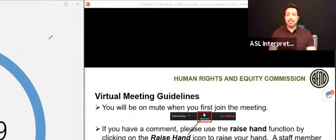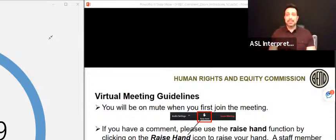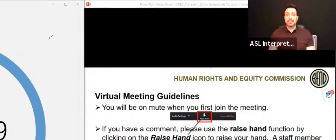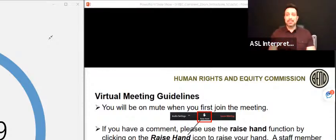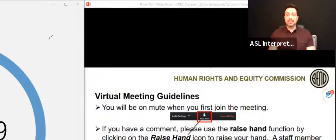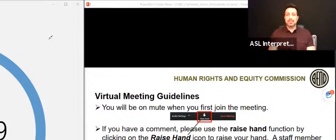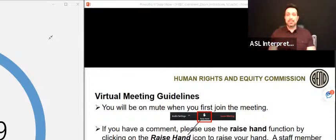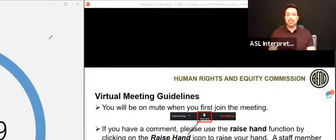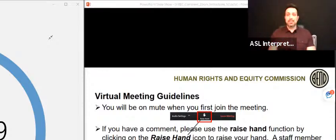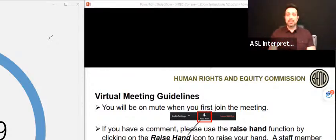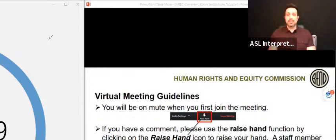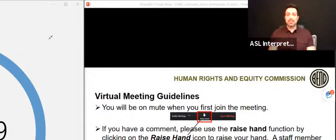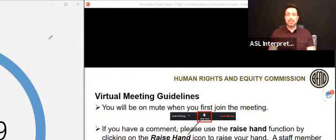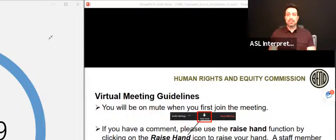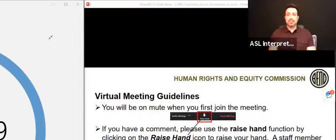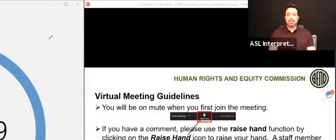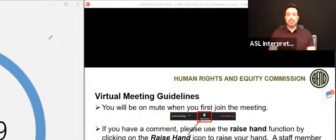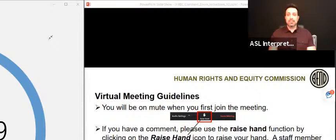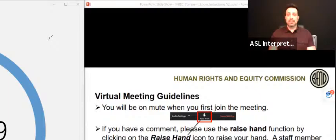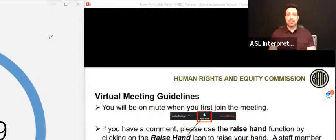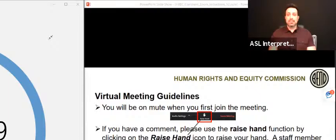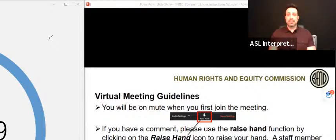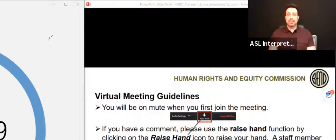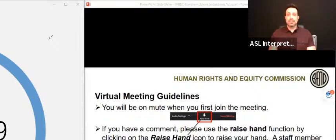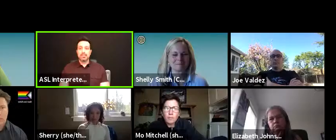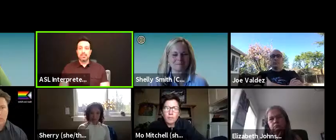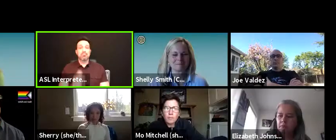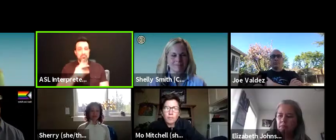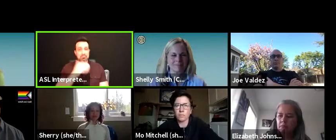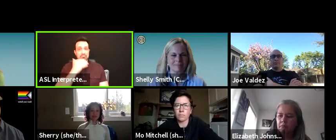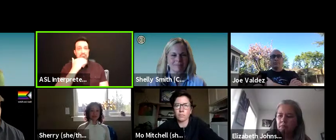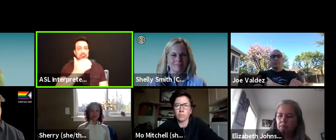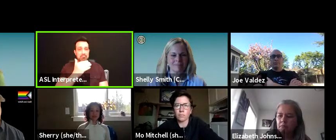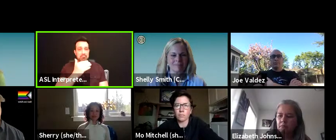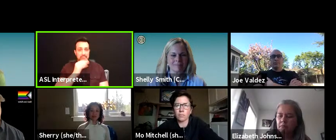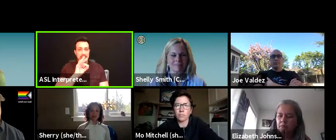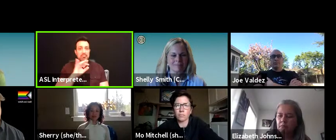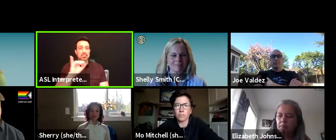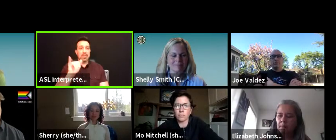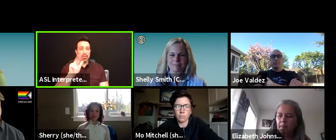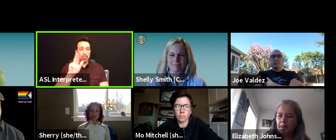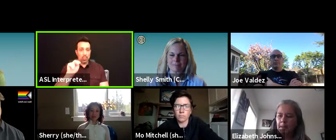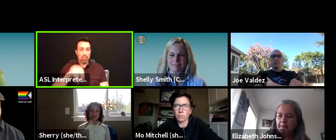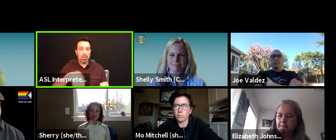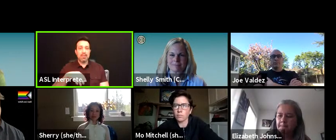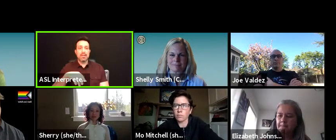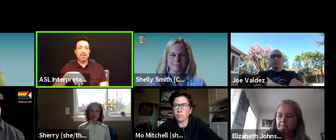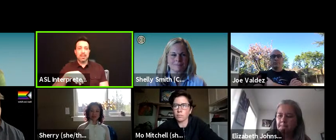All right. Thank you for that. Thank you, Juan.